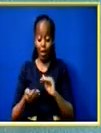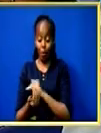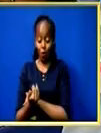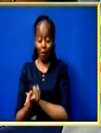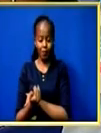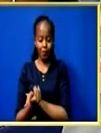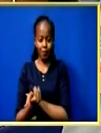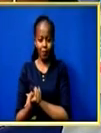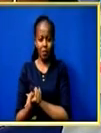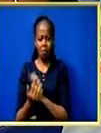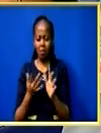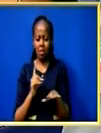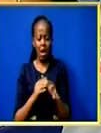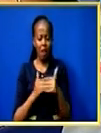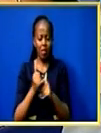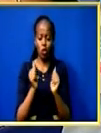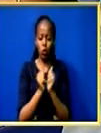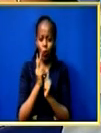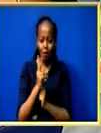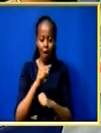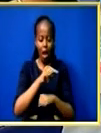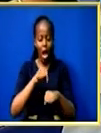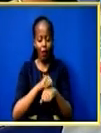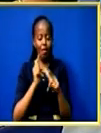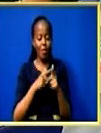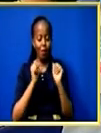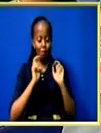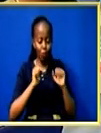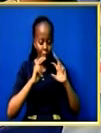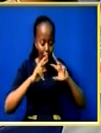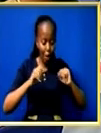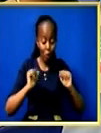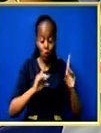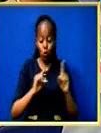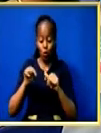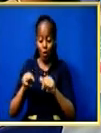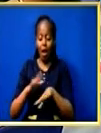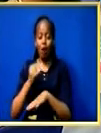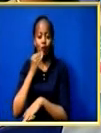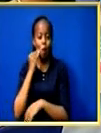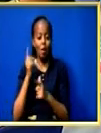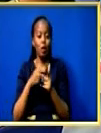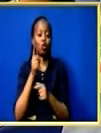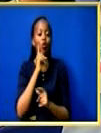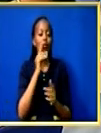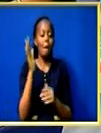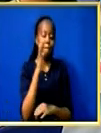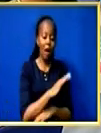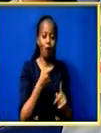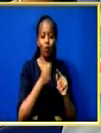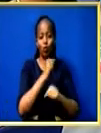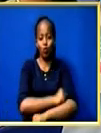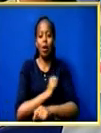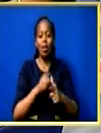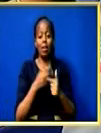after same 12 hours. You can observe. Okay. So I can do it like today at home, and then tomorrow I come back from school.